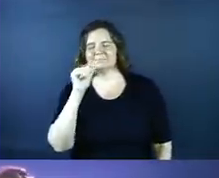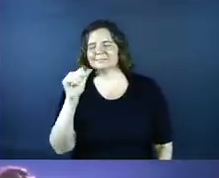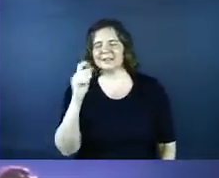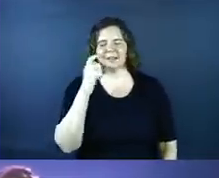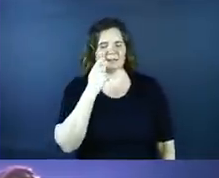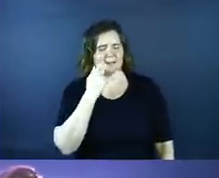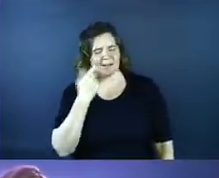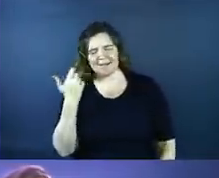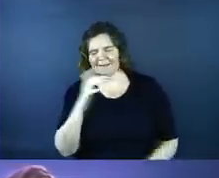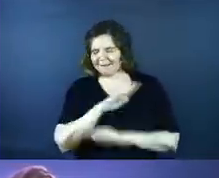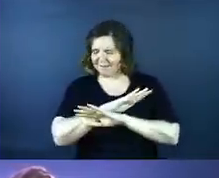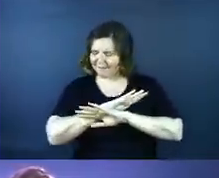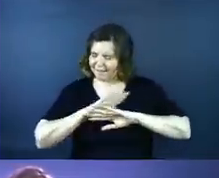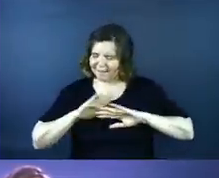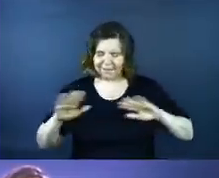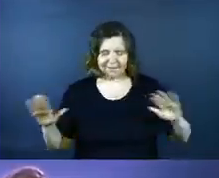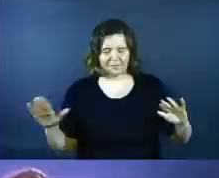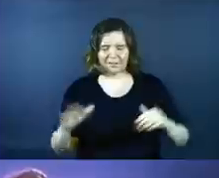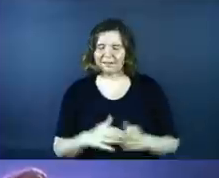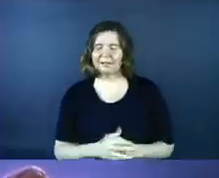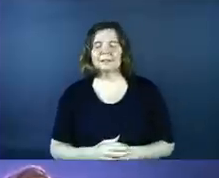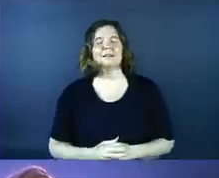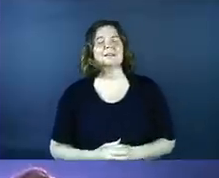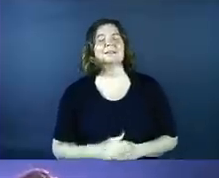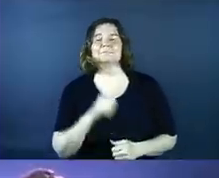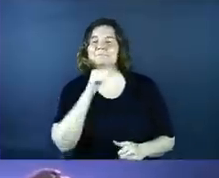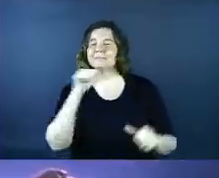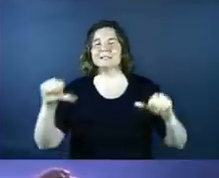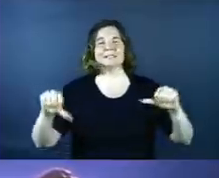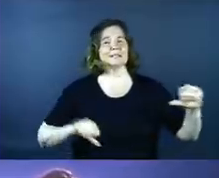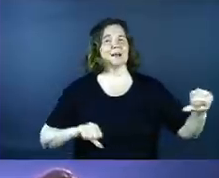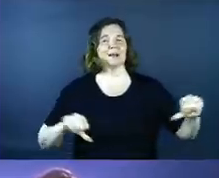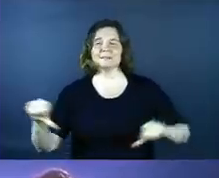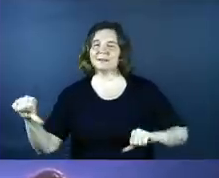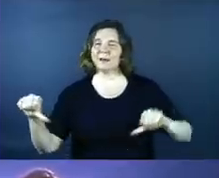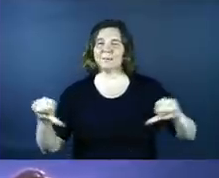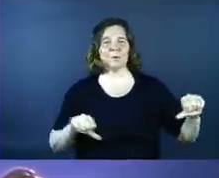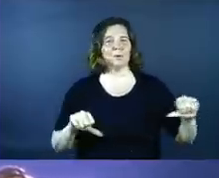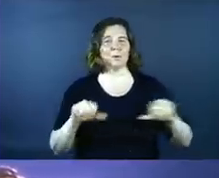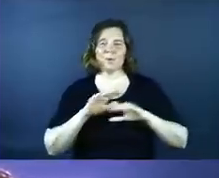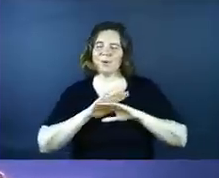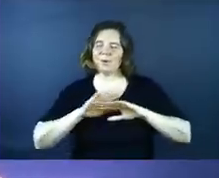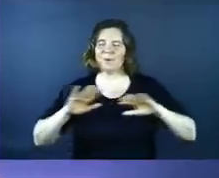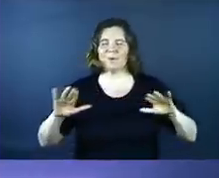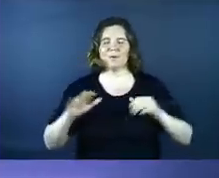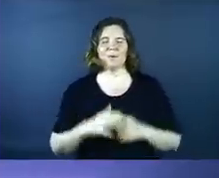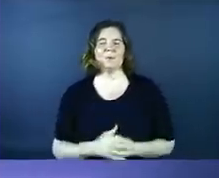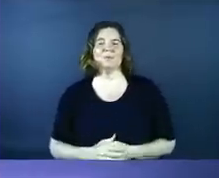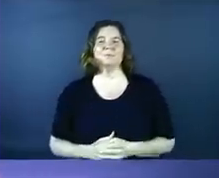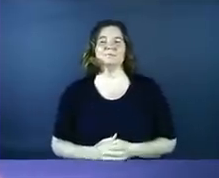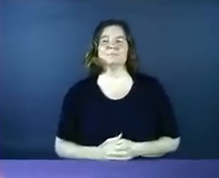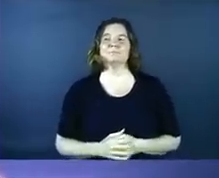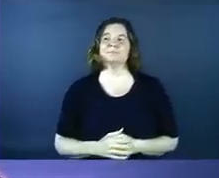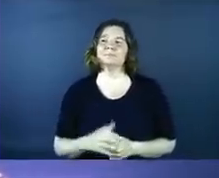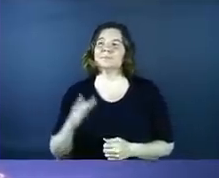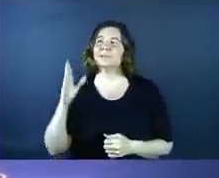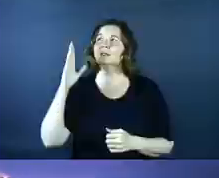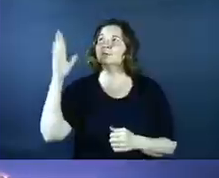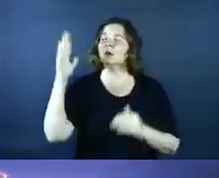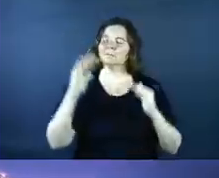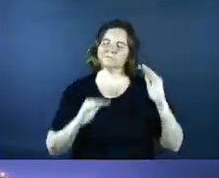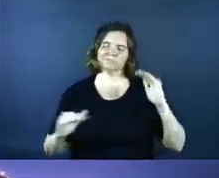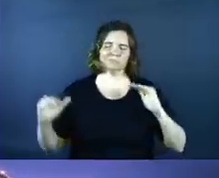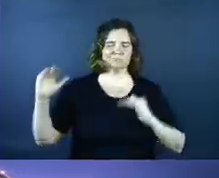he does not envy, he does not boast,